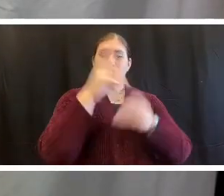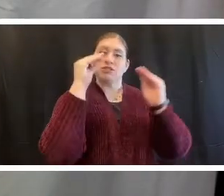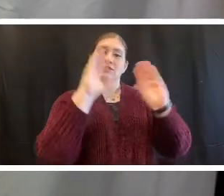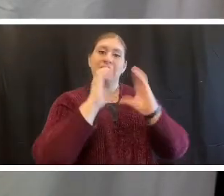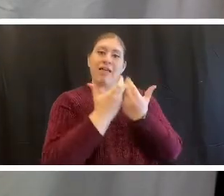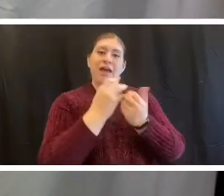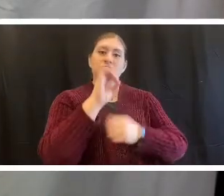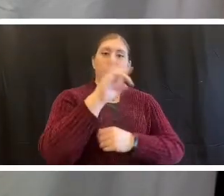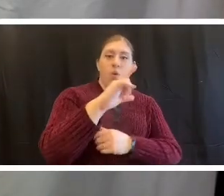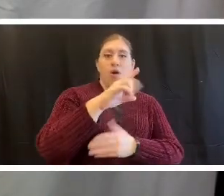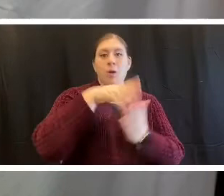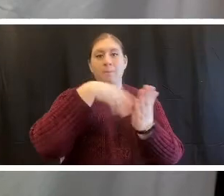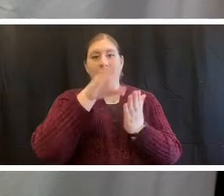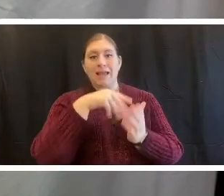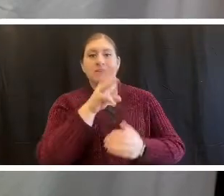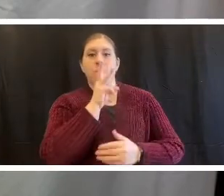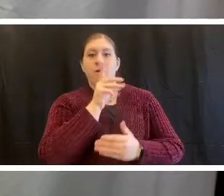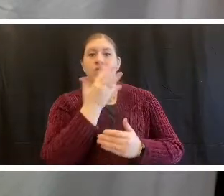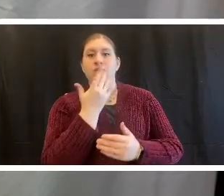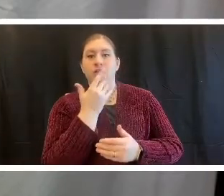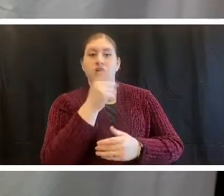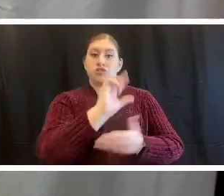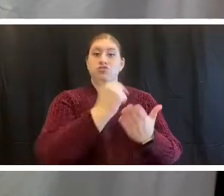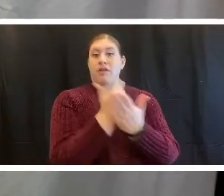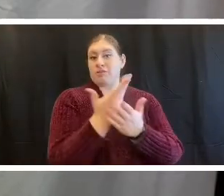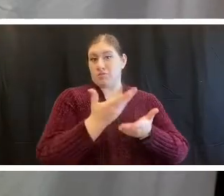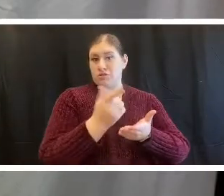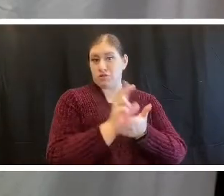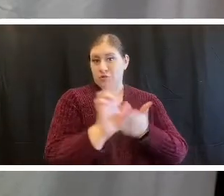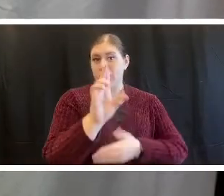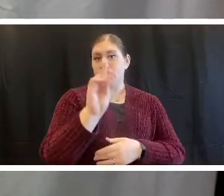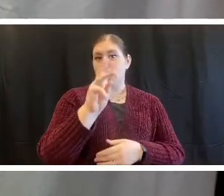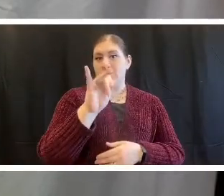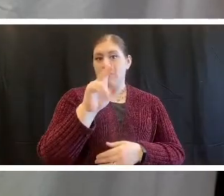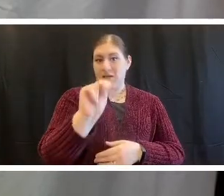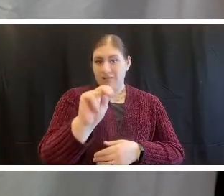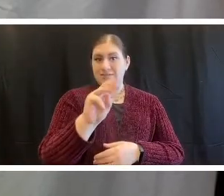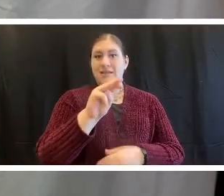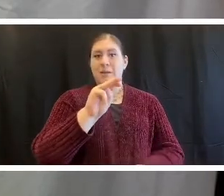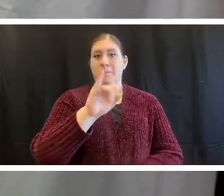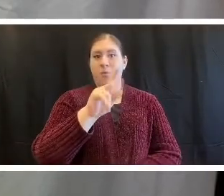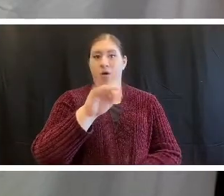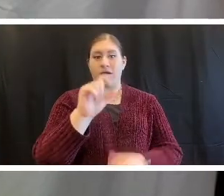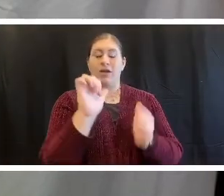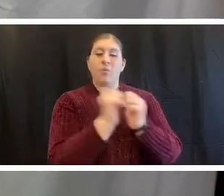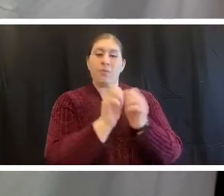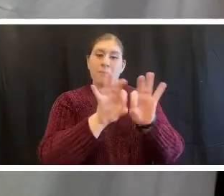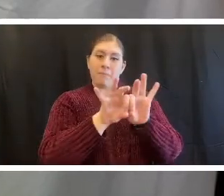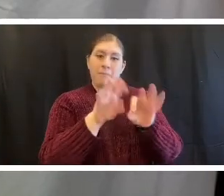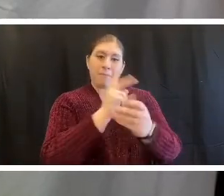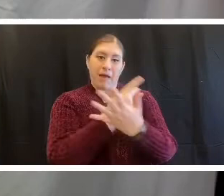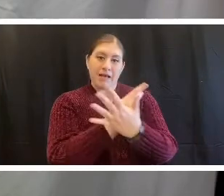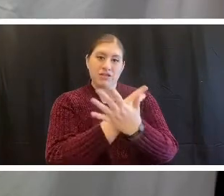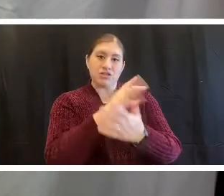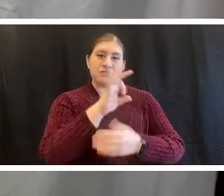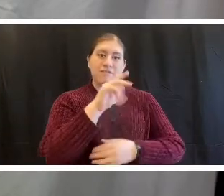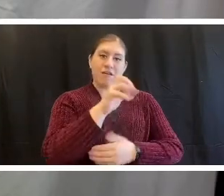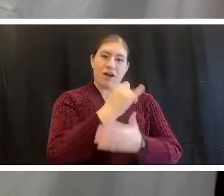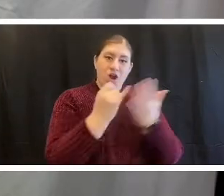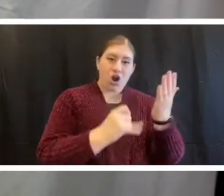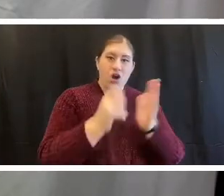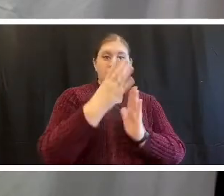oil painting and watercolor. She's a graduate of the University of Wisconsin, Milwaukee, with a Master's of Fine Arts in Art, Painting, and